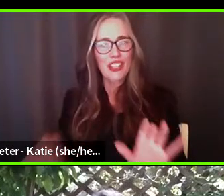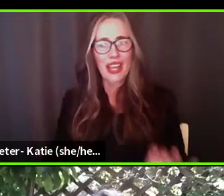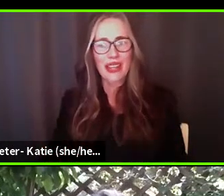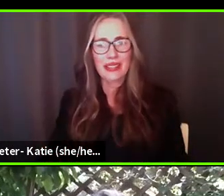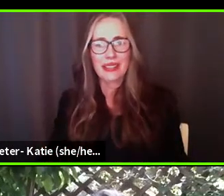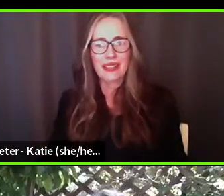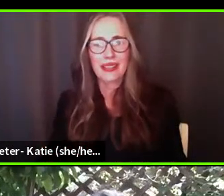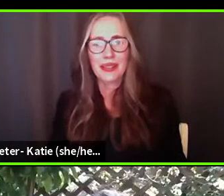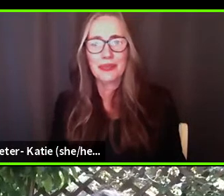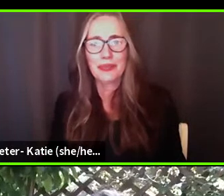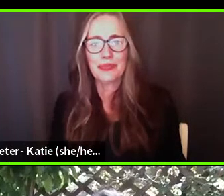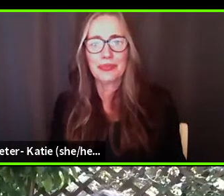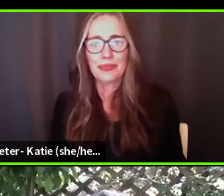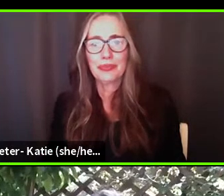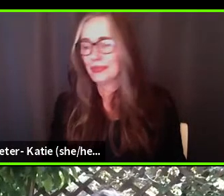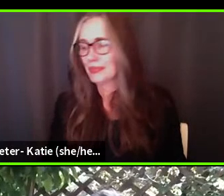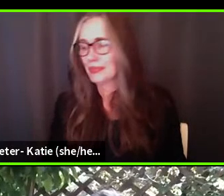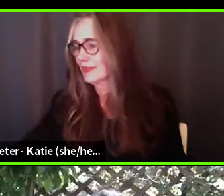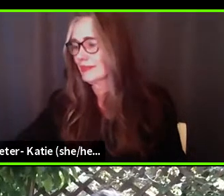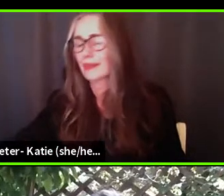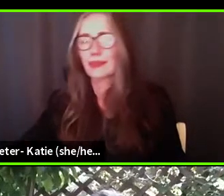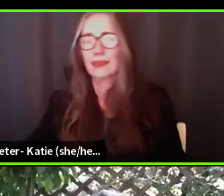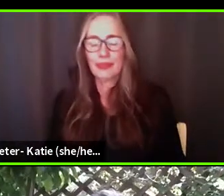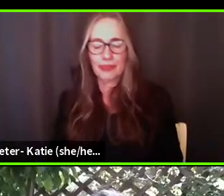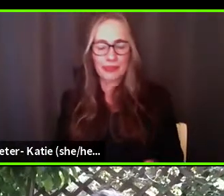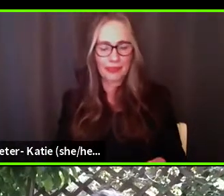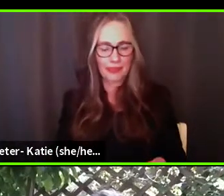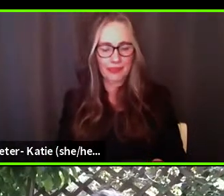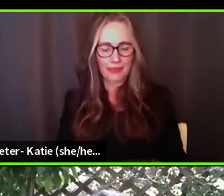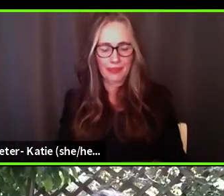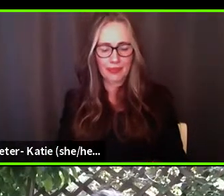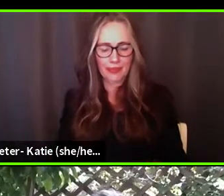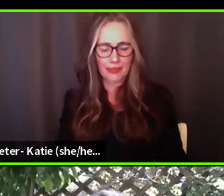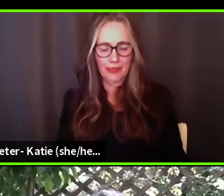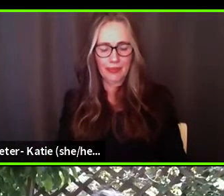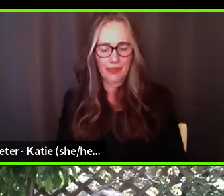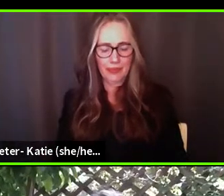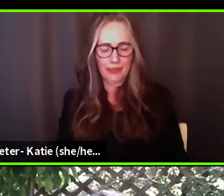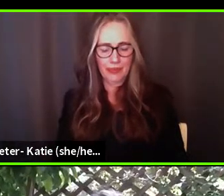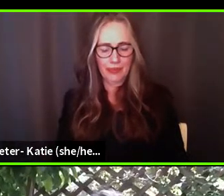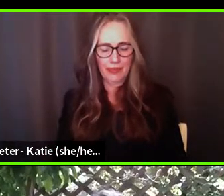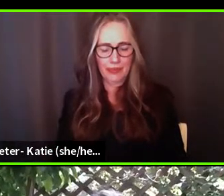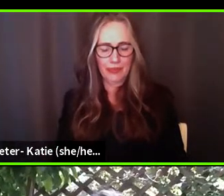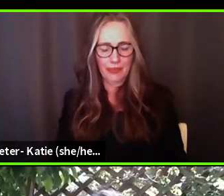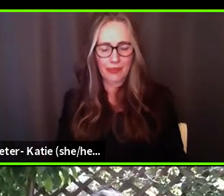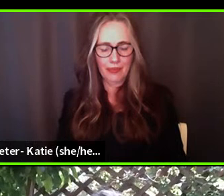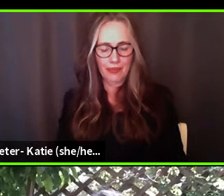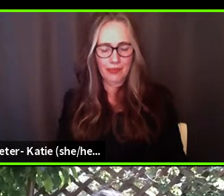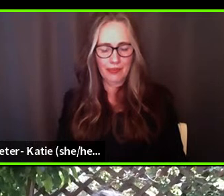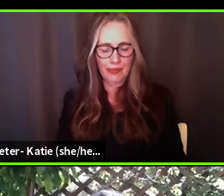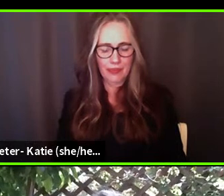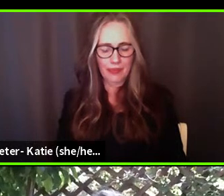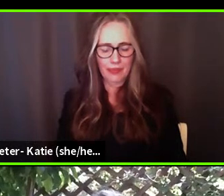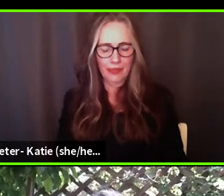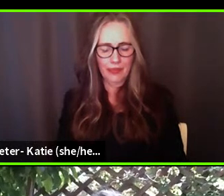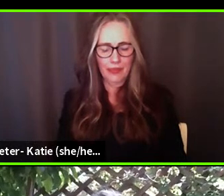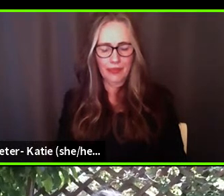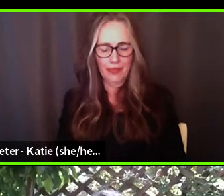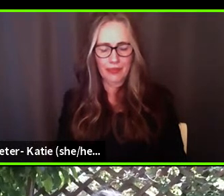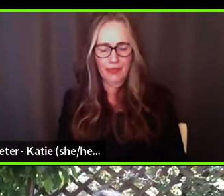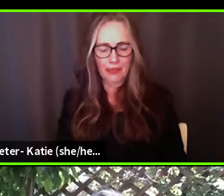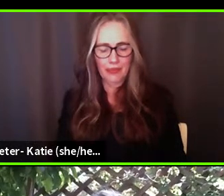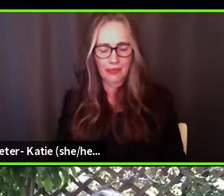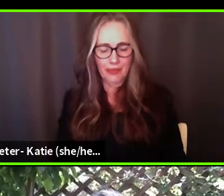if needed what else am i missing um can i make notes let me just take a quick piece